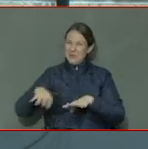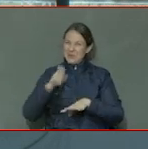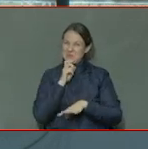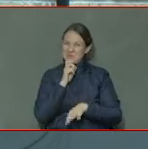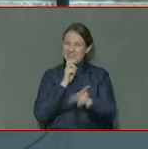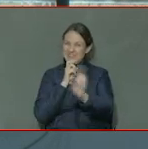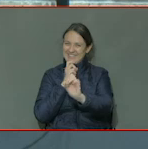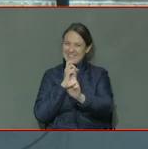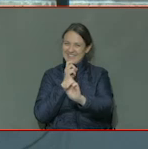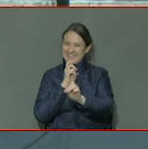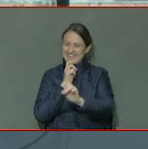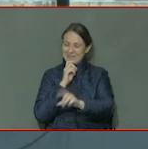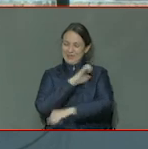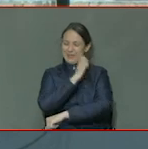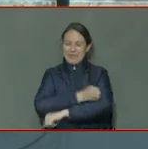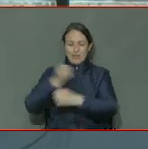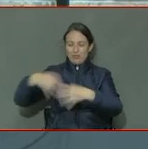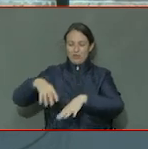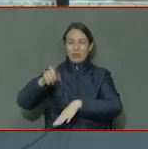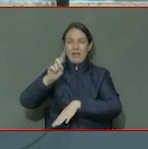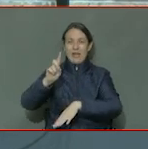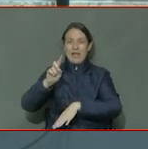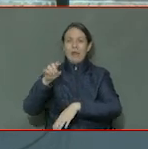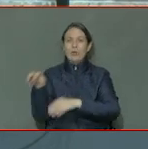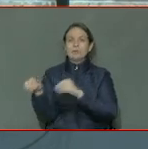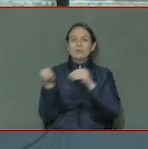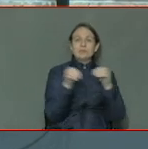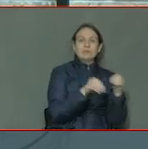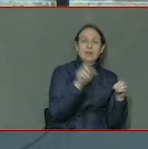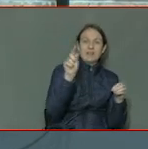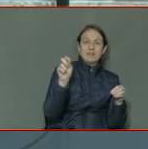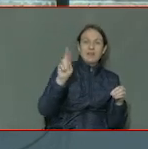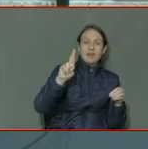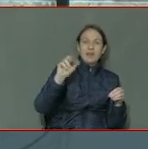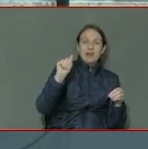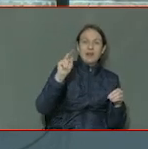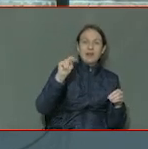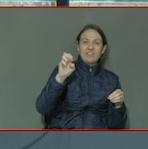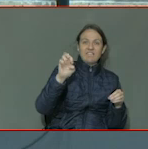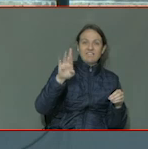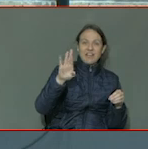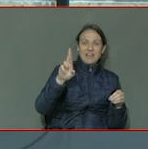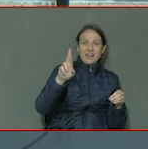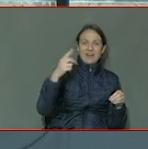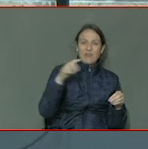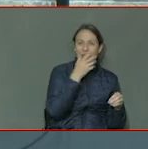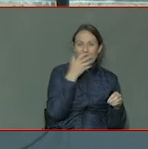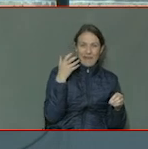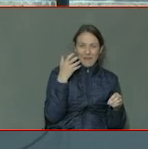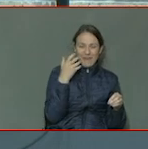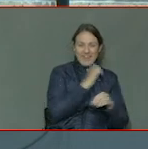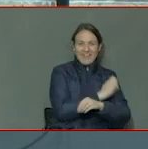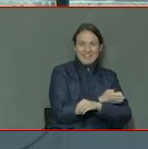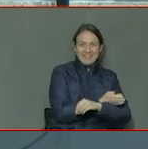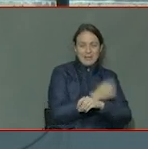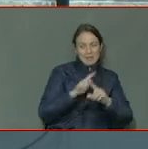don't lose energy. It was transferred into heat energy. But it's not available for me to